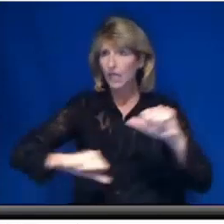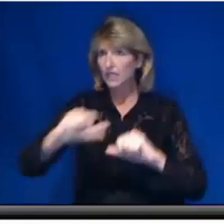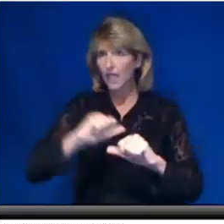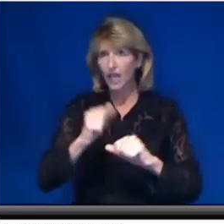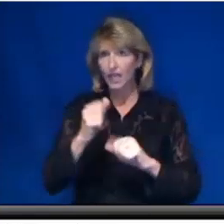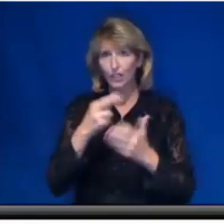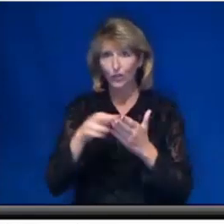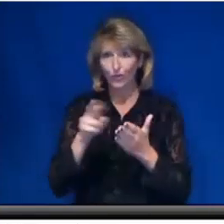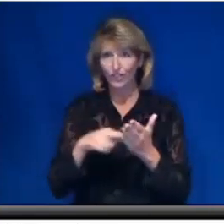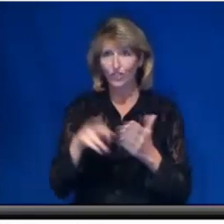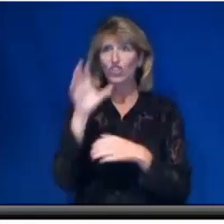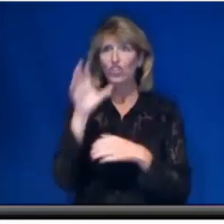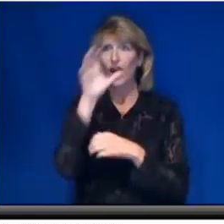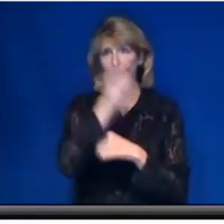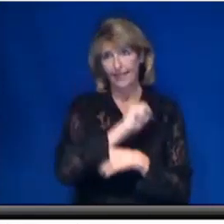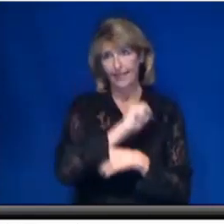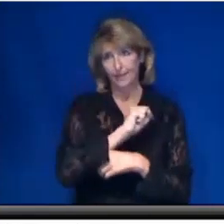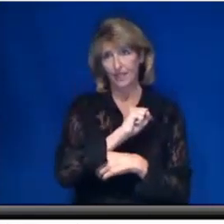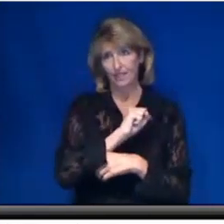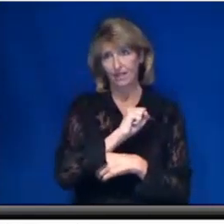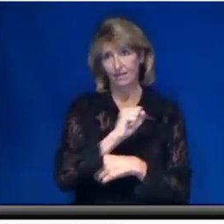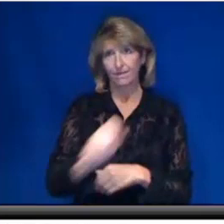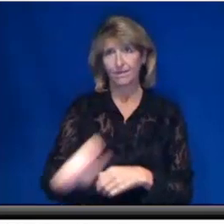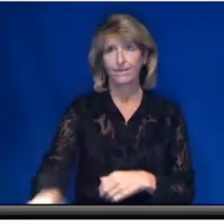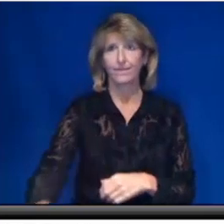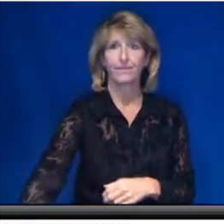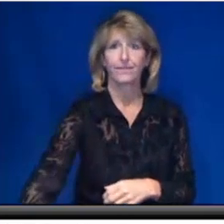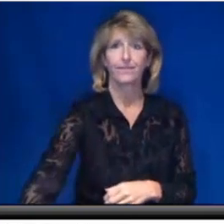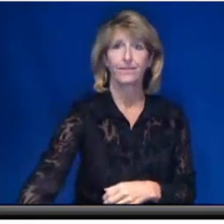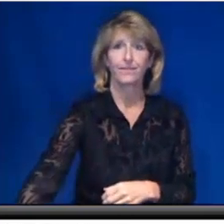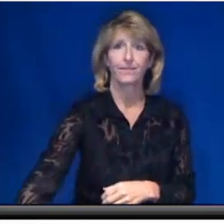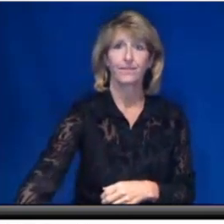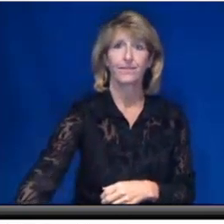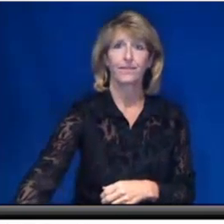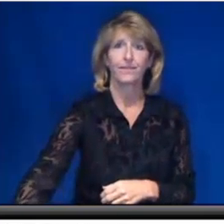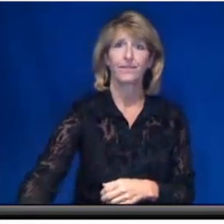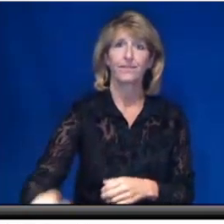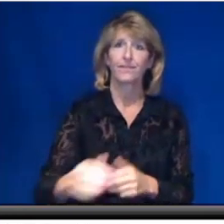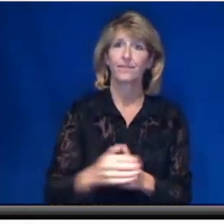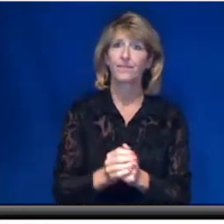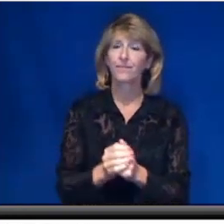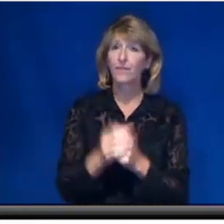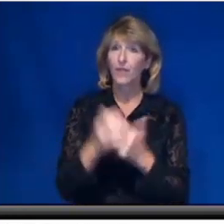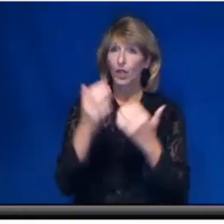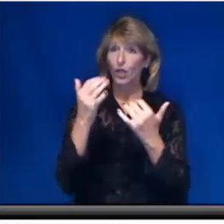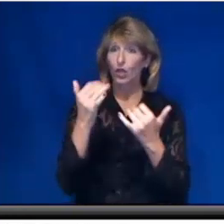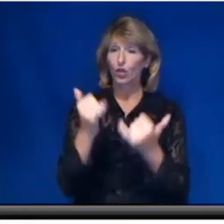used marijuana. Remember, this is not exact science, these are estimates.